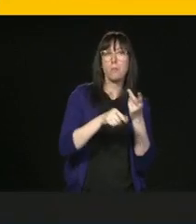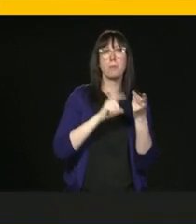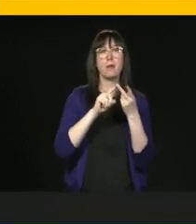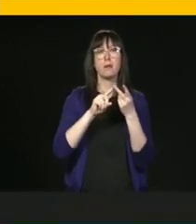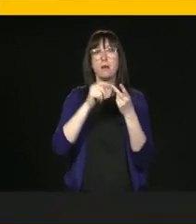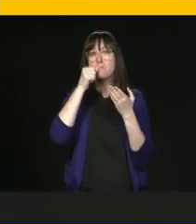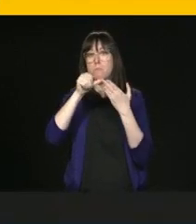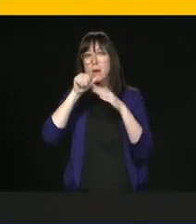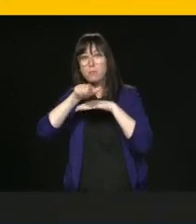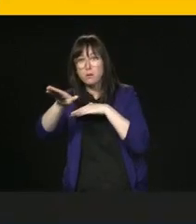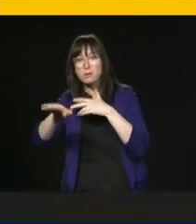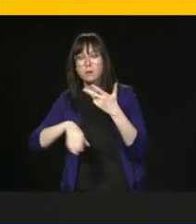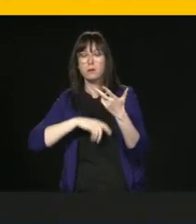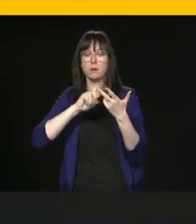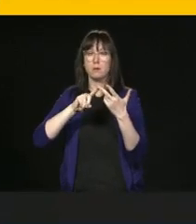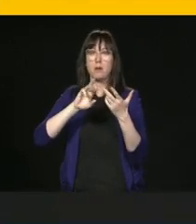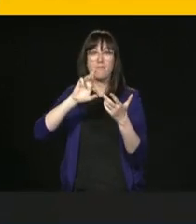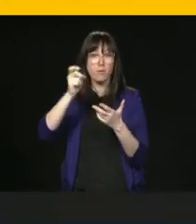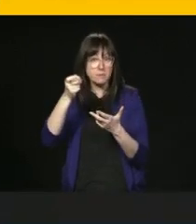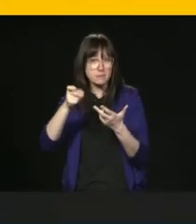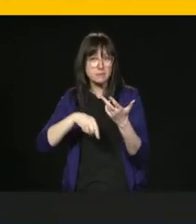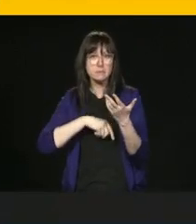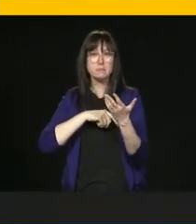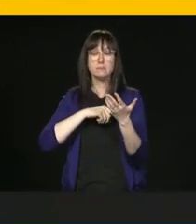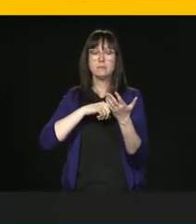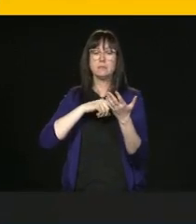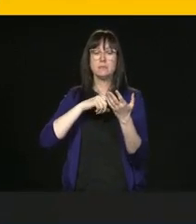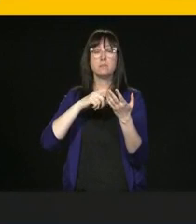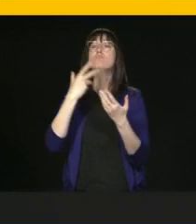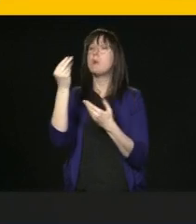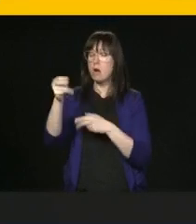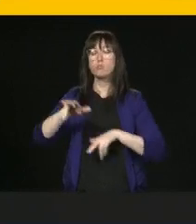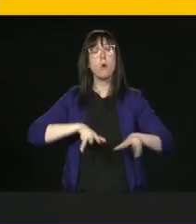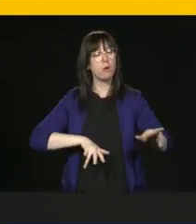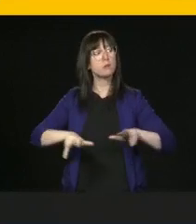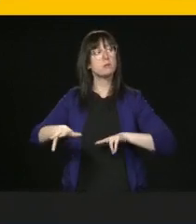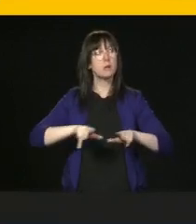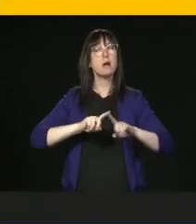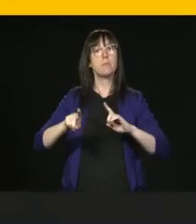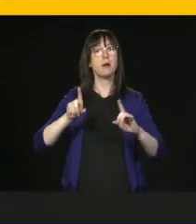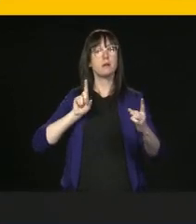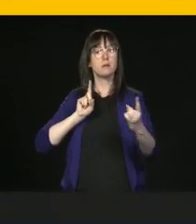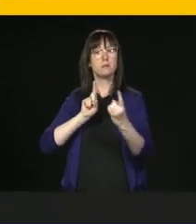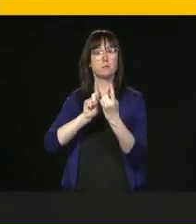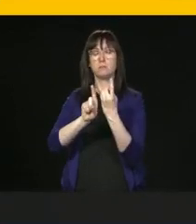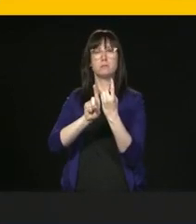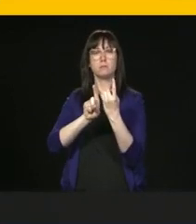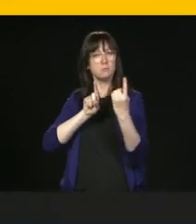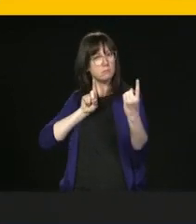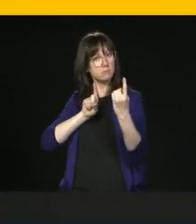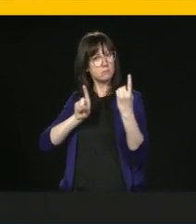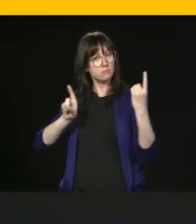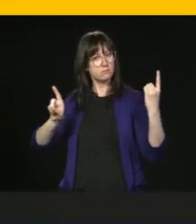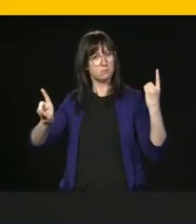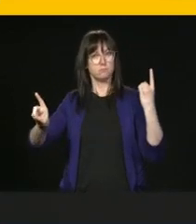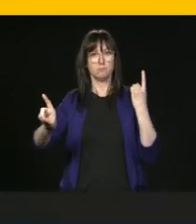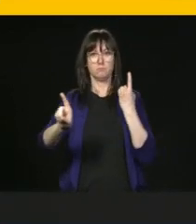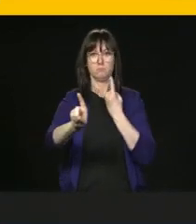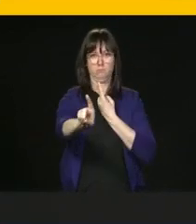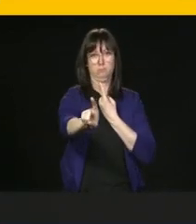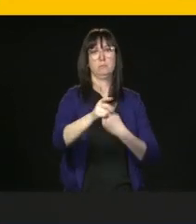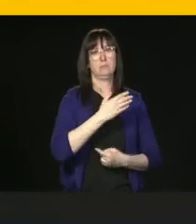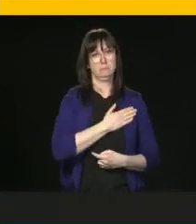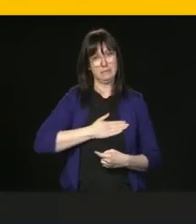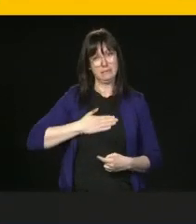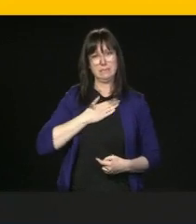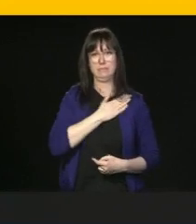pharmacy. Yes, going for a walk, but within a safe distance, 6 feet away from the next nearest person to you. And these are the kinds of measures